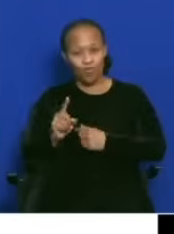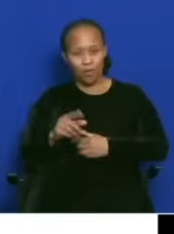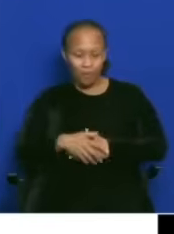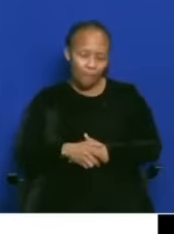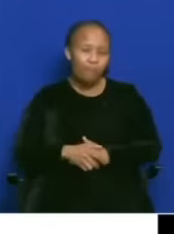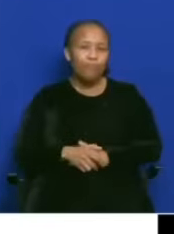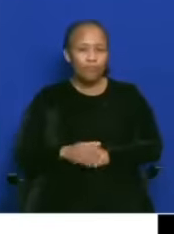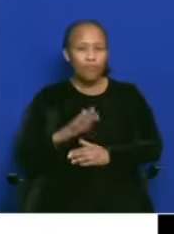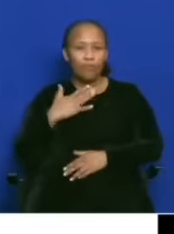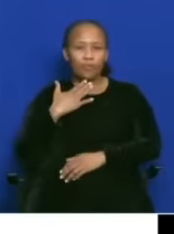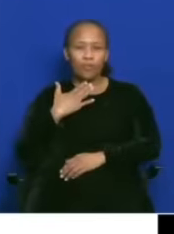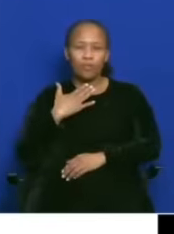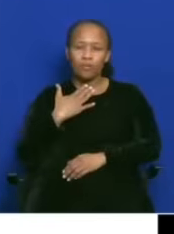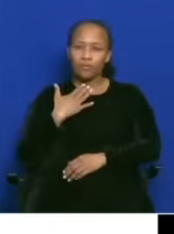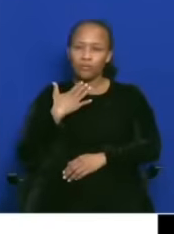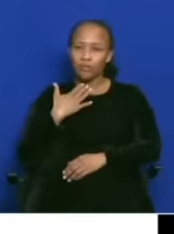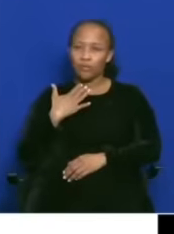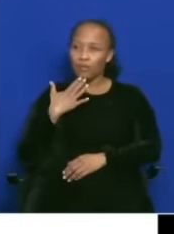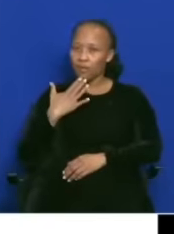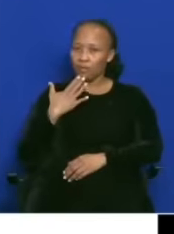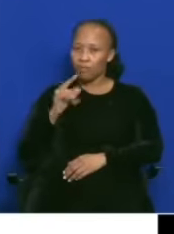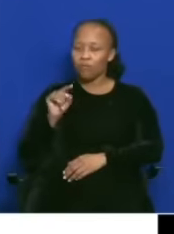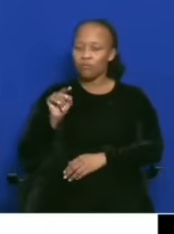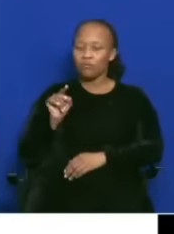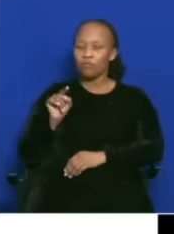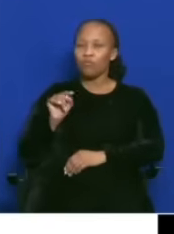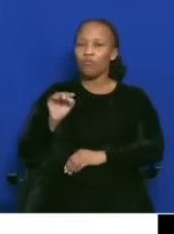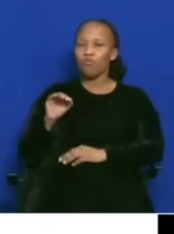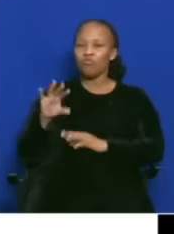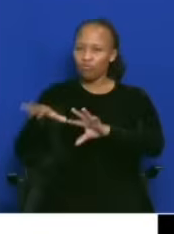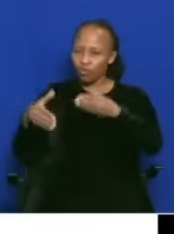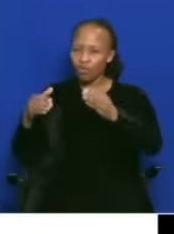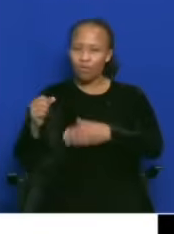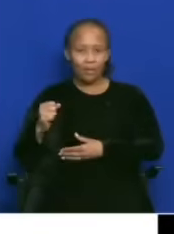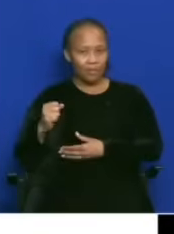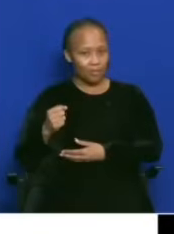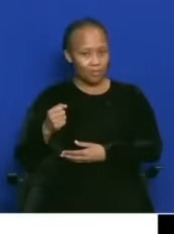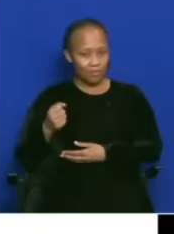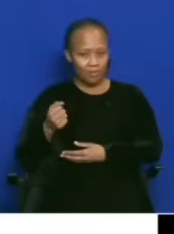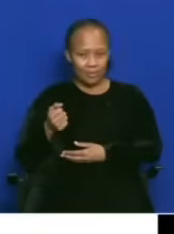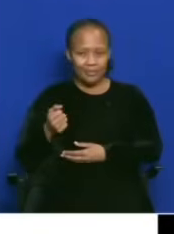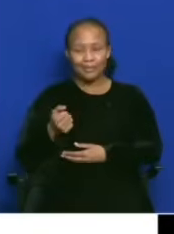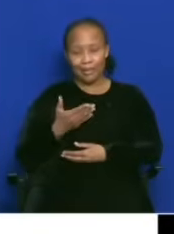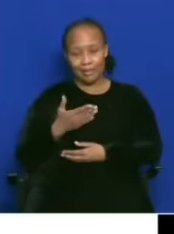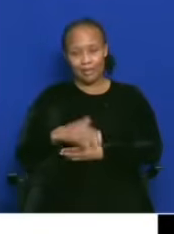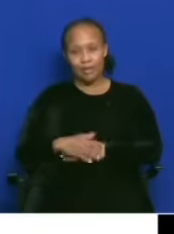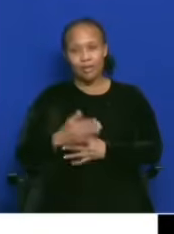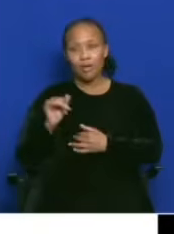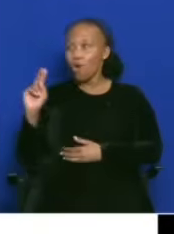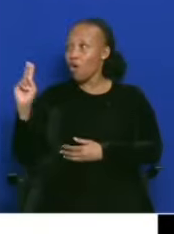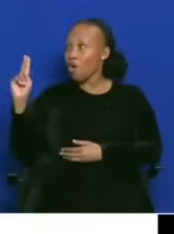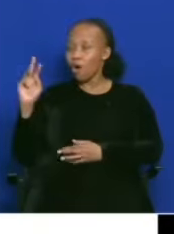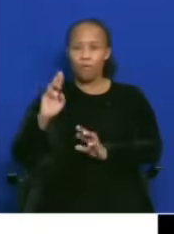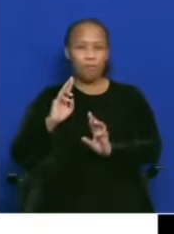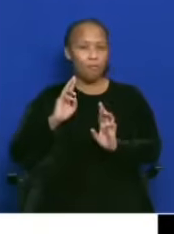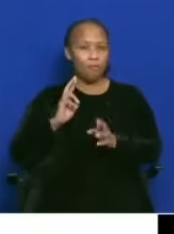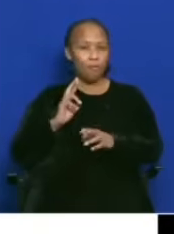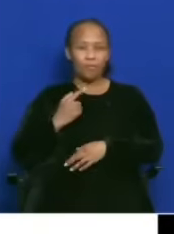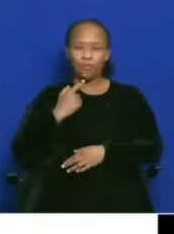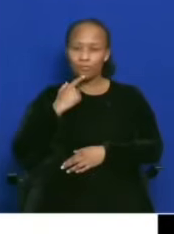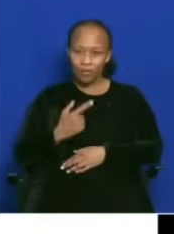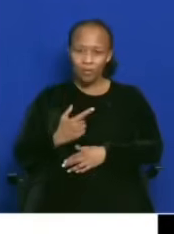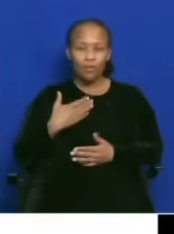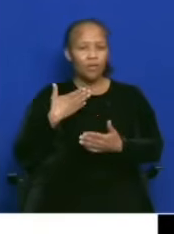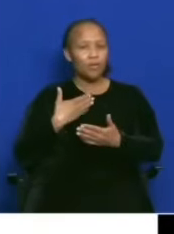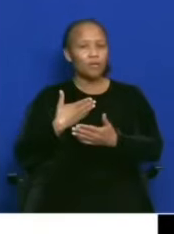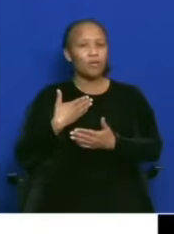the document. Ms. General Khan responds, can we please make it 2:30? And